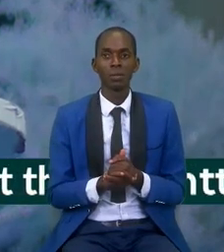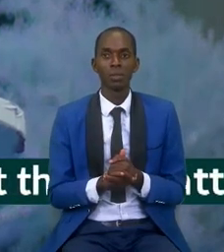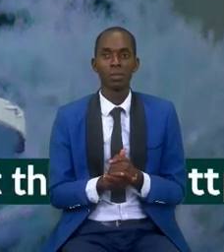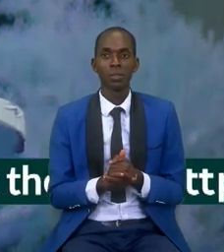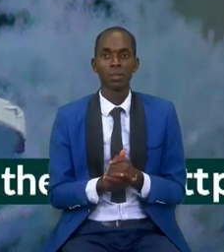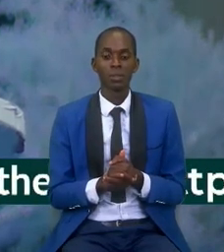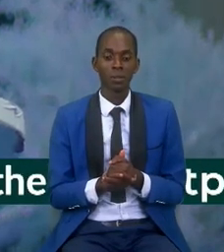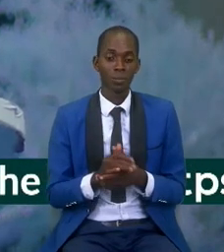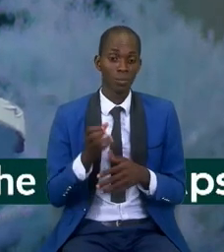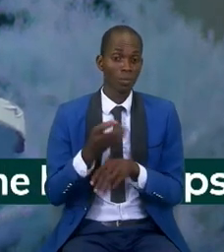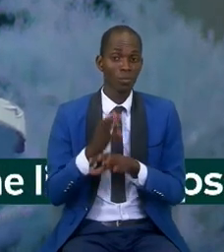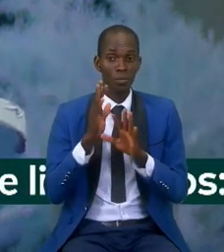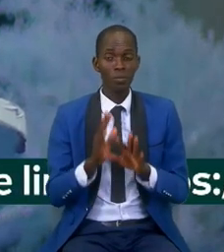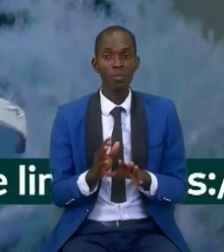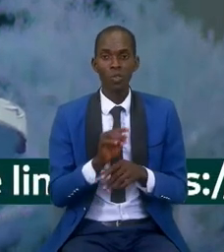know